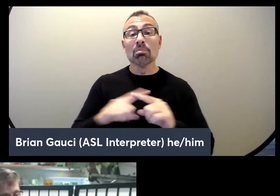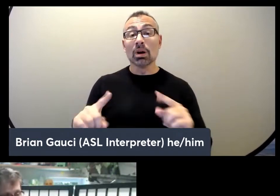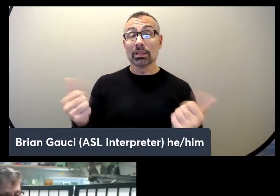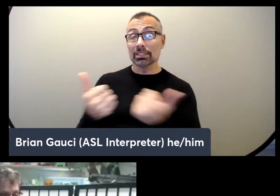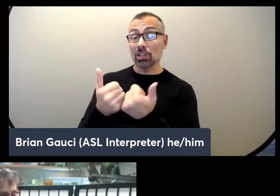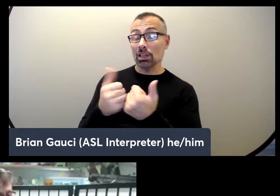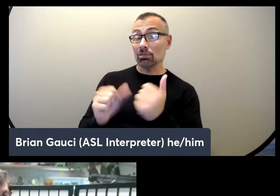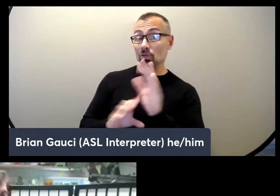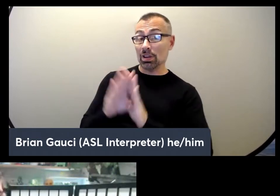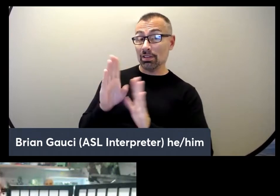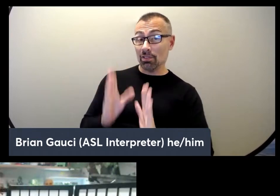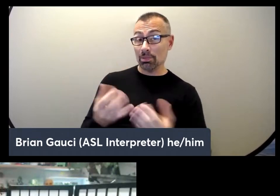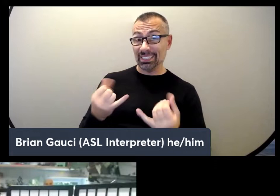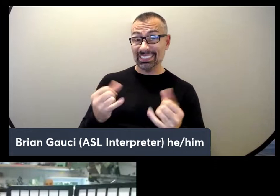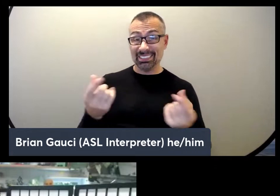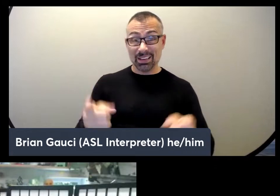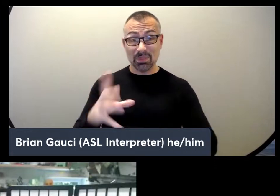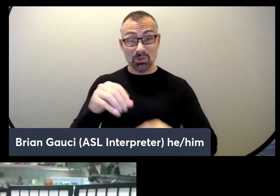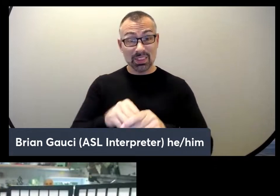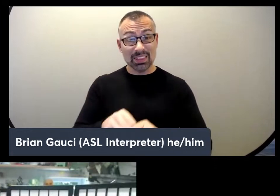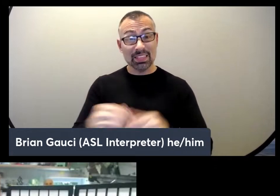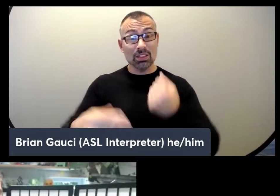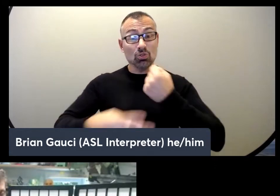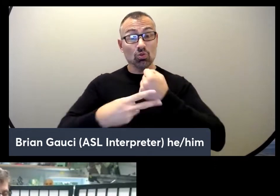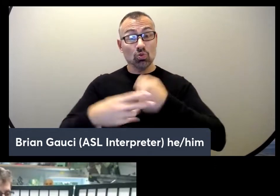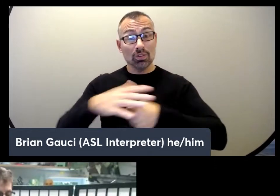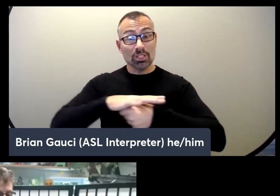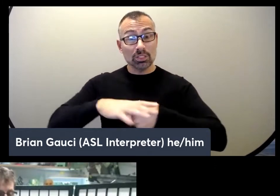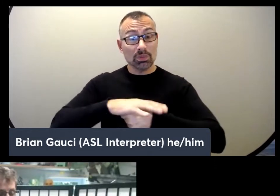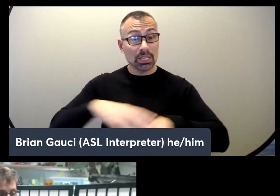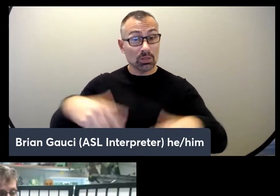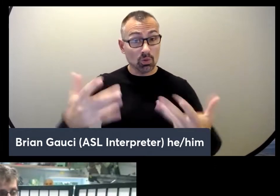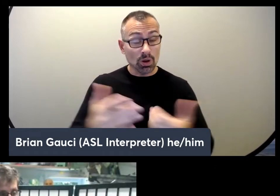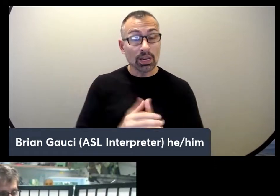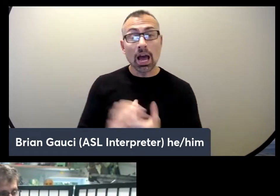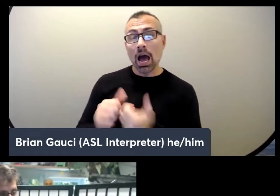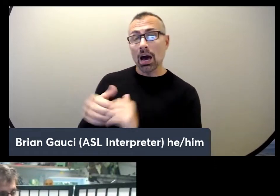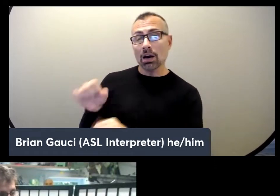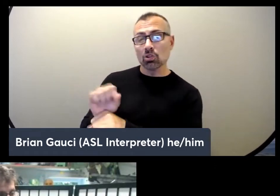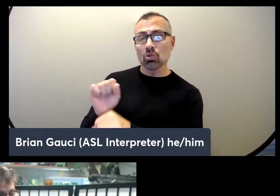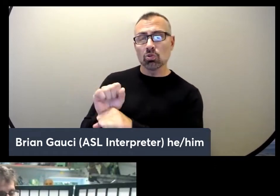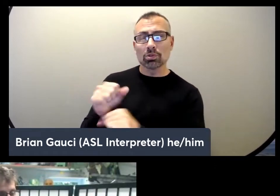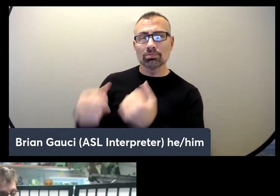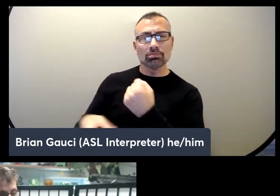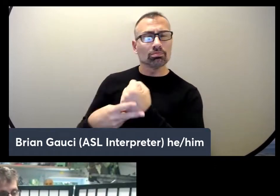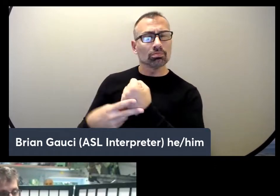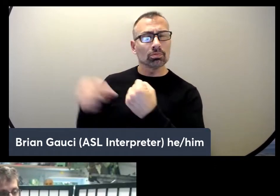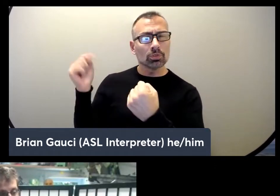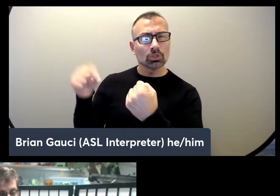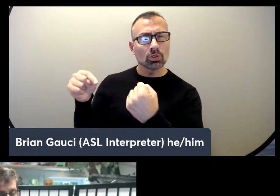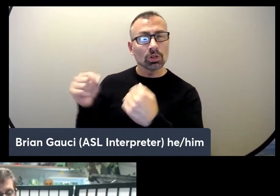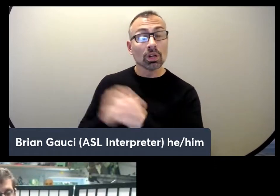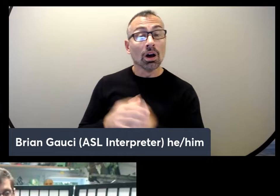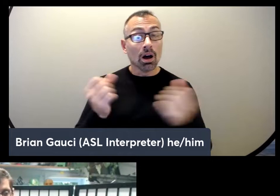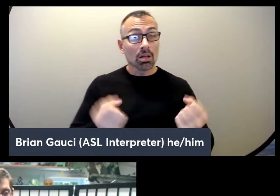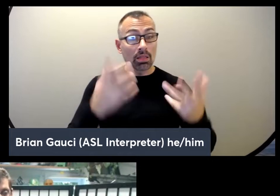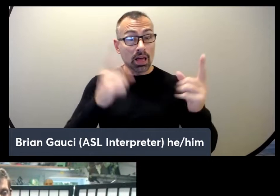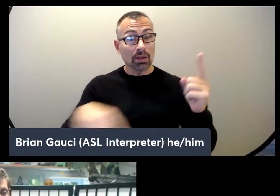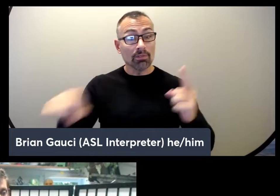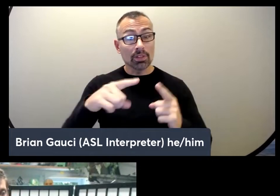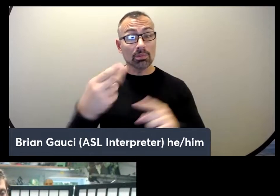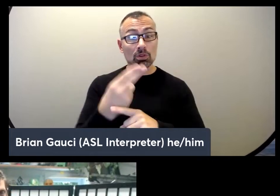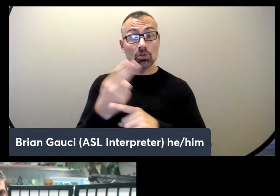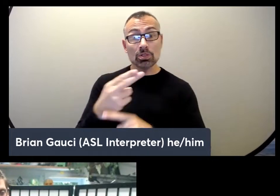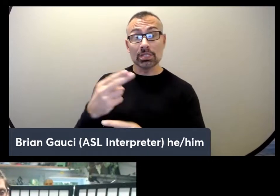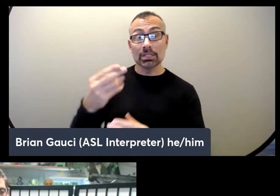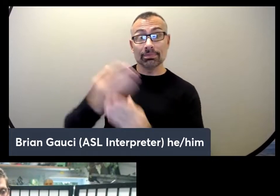still happening in the storage space a little bit, and that's actually how do you work with this storage, right? Because a lot of them, while they're using S3 APIs,